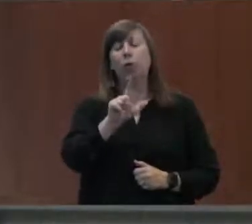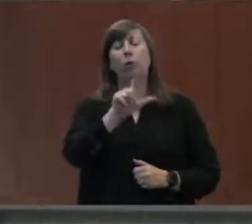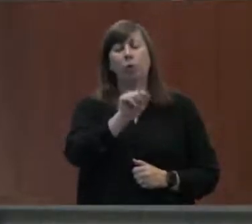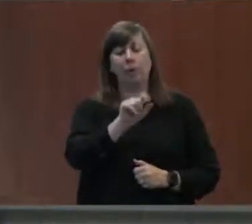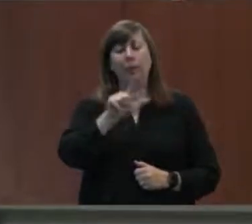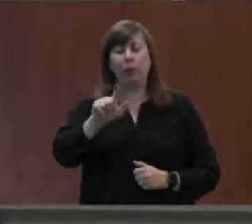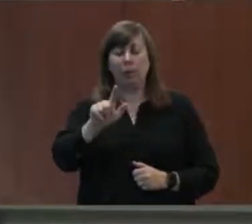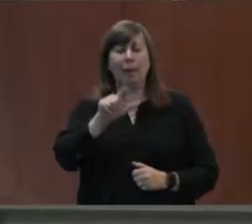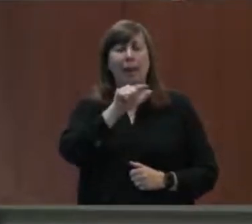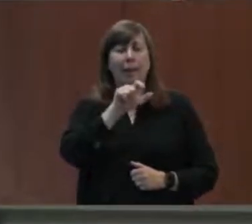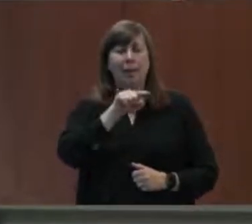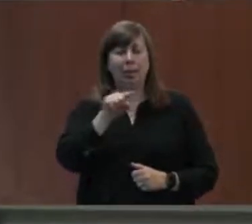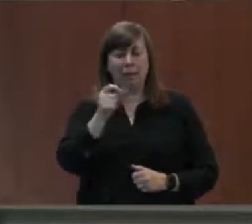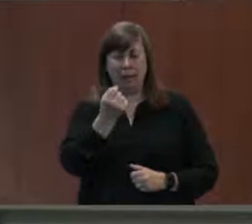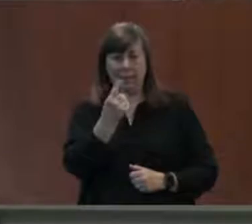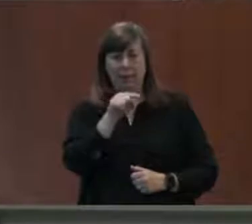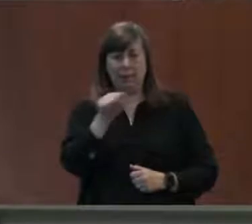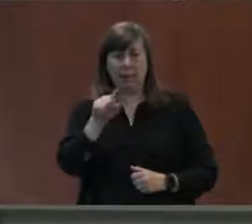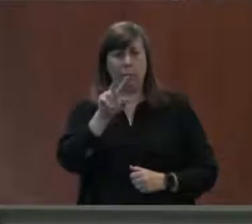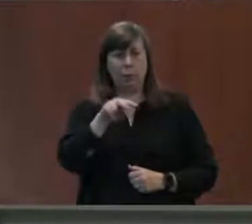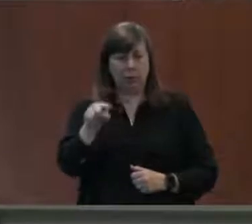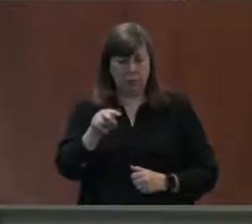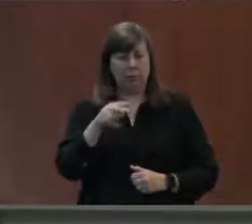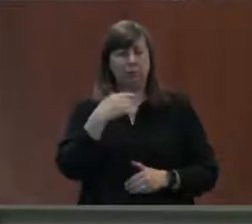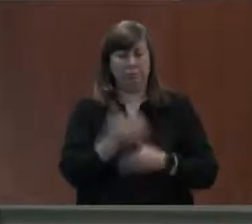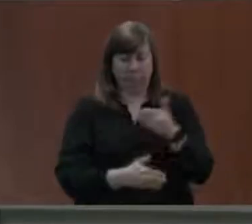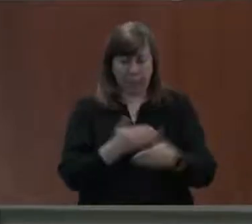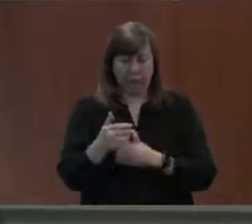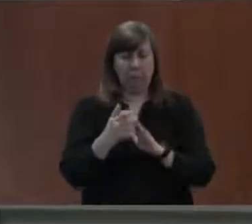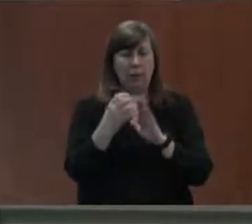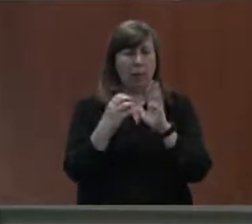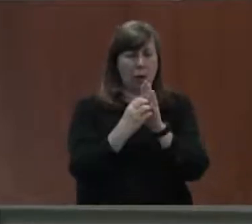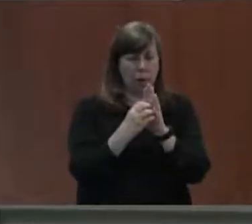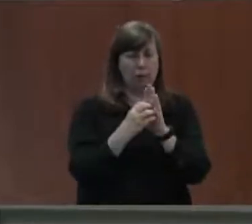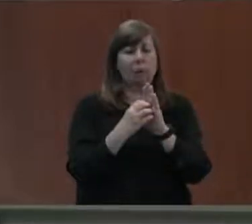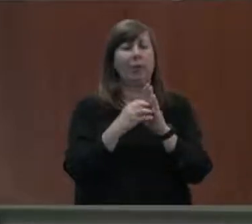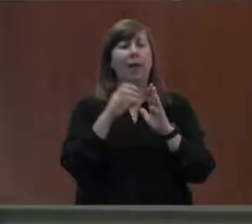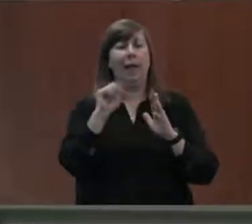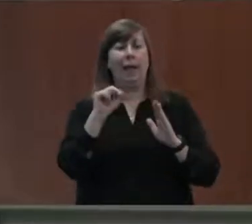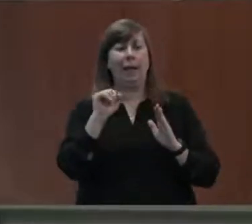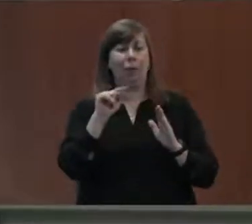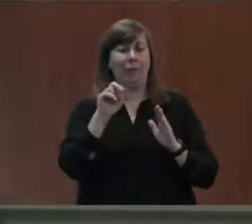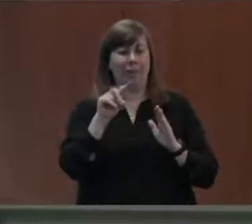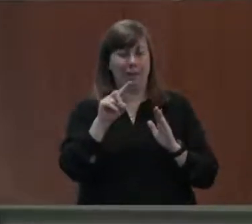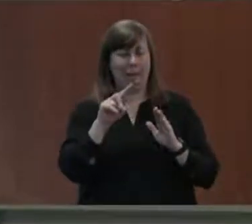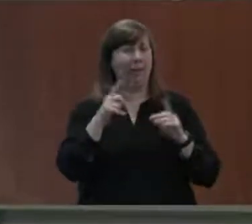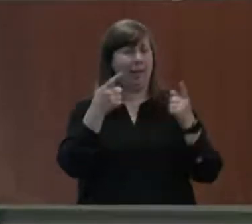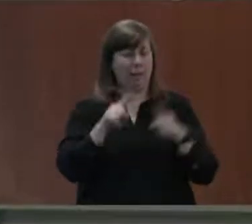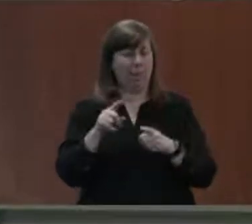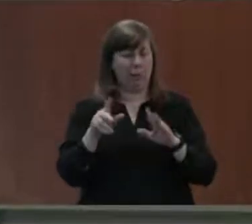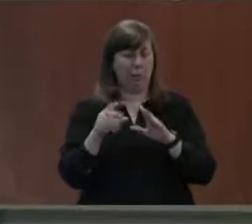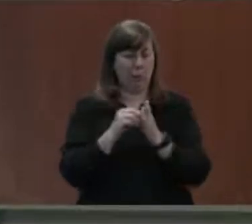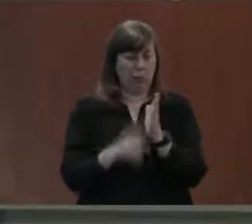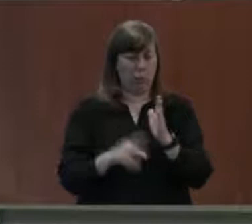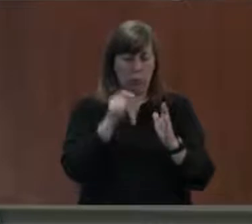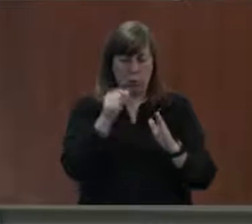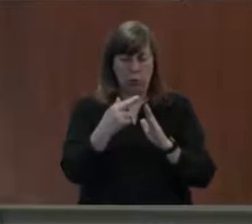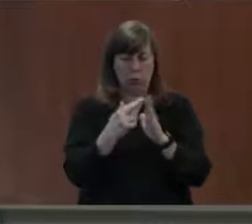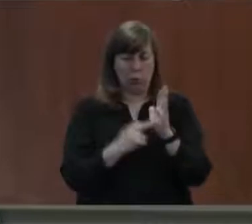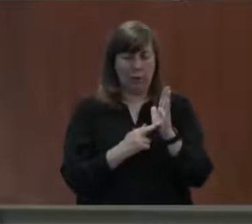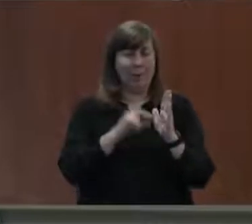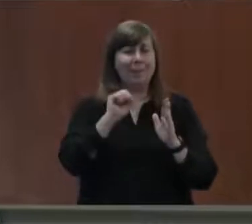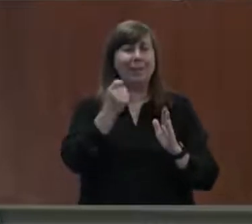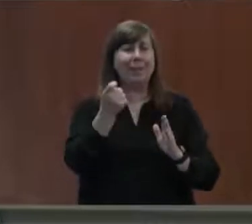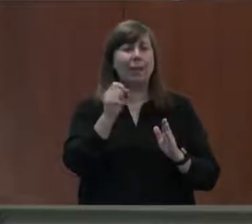Section 11-722 of the Criminal Procedures Article Annotated Code of Maryland was enacted, which prohibits a student who is a registered